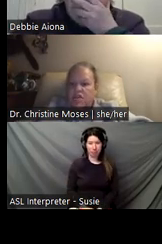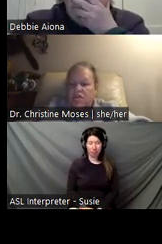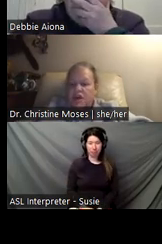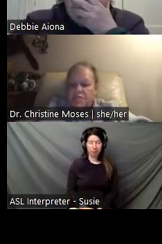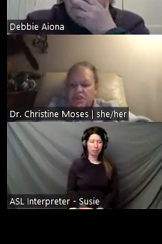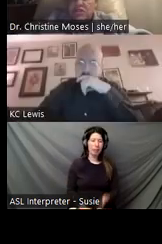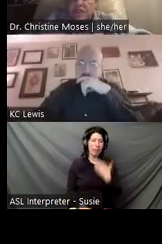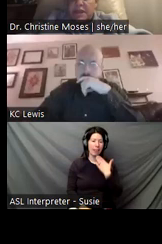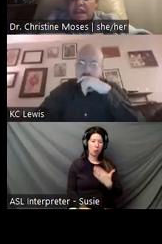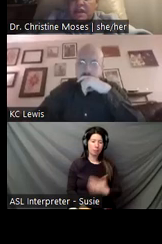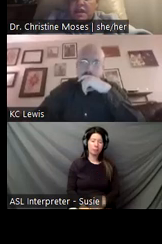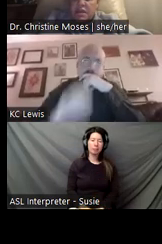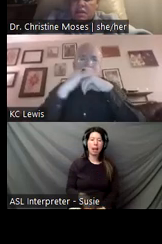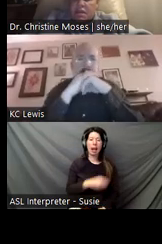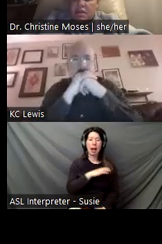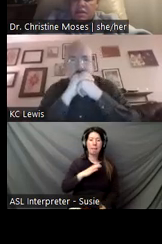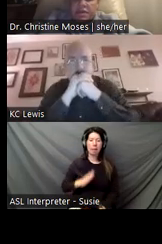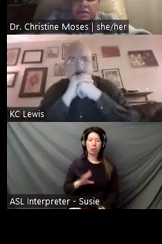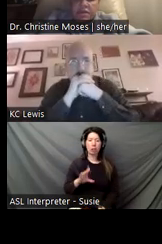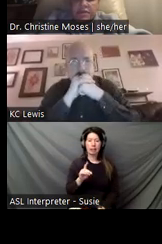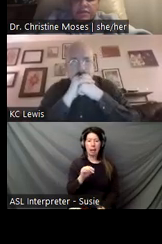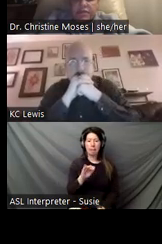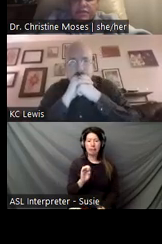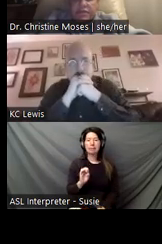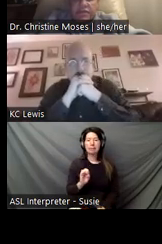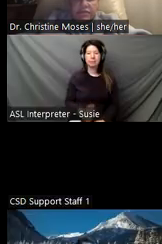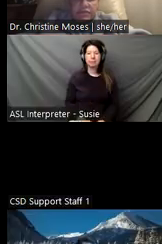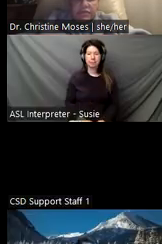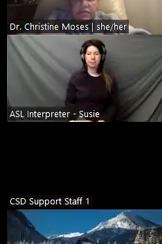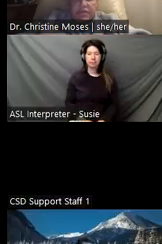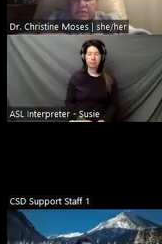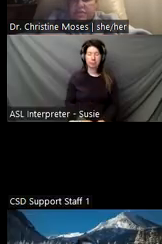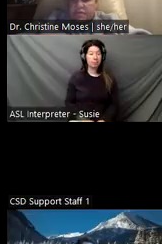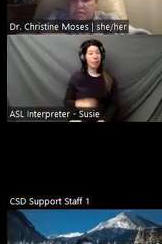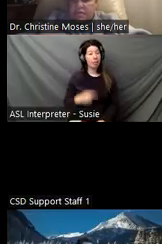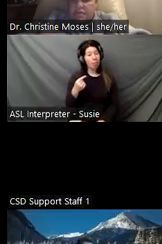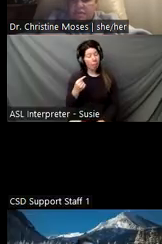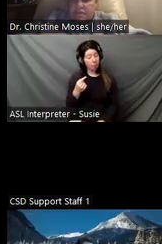Thank you. Commissioner Debbie. So this idea came out of